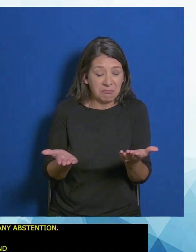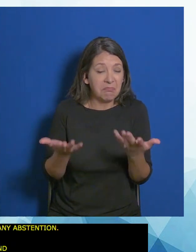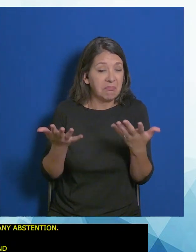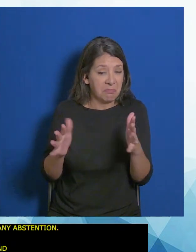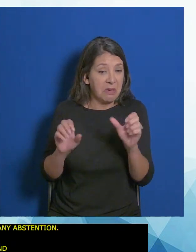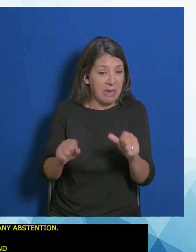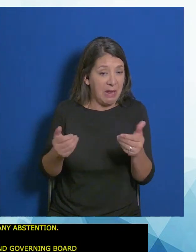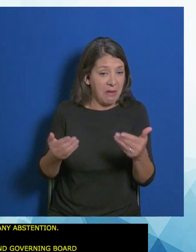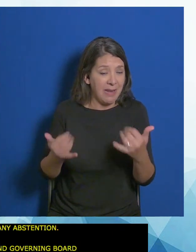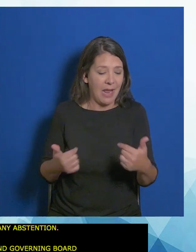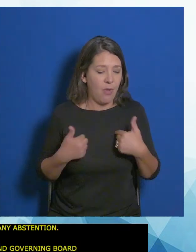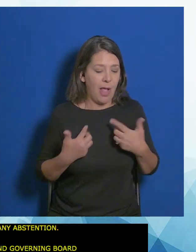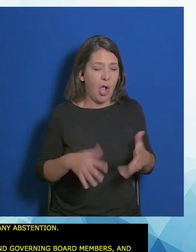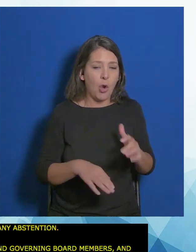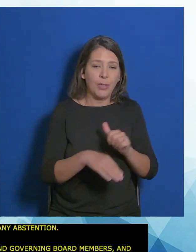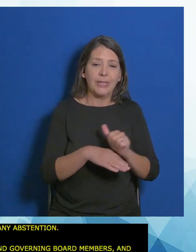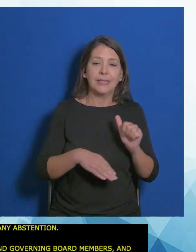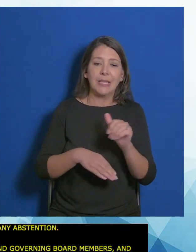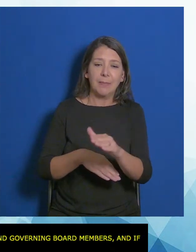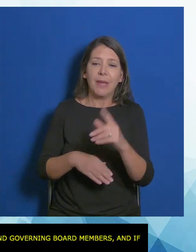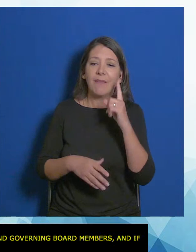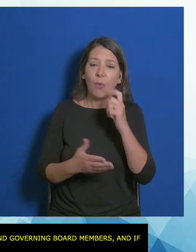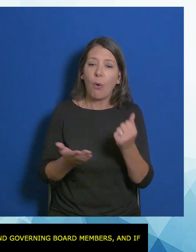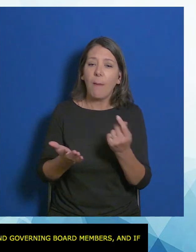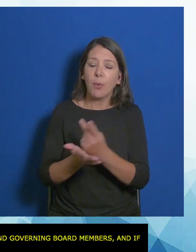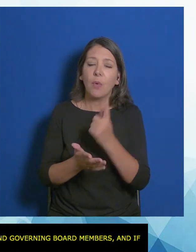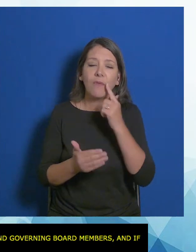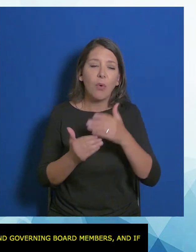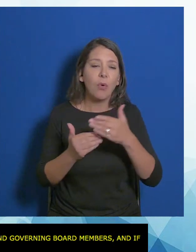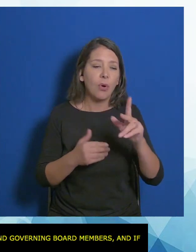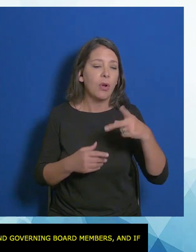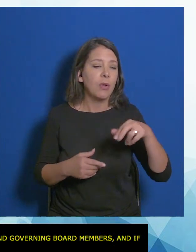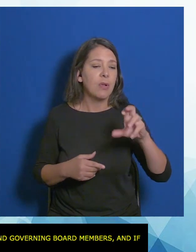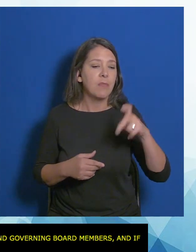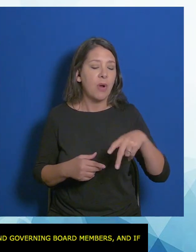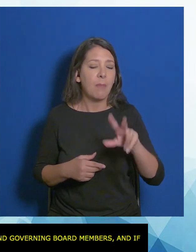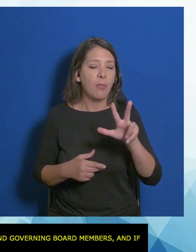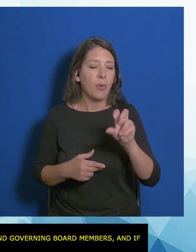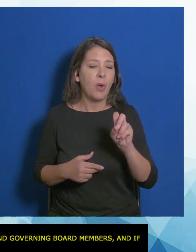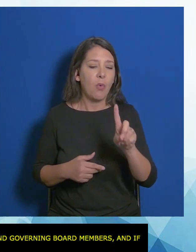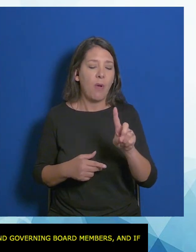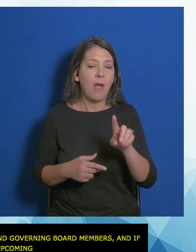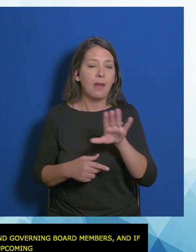approval for the upcoming Prop 301 performance-based pay.